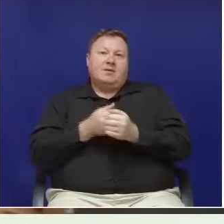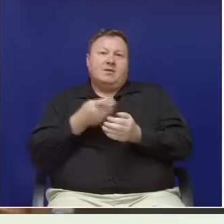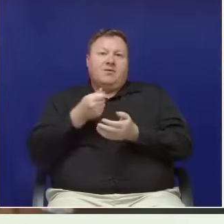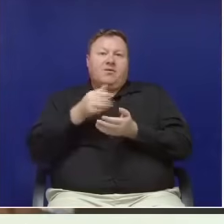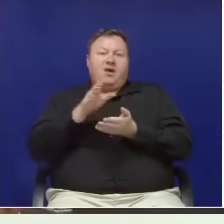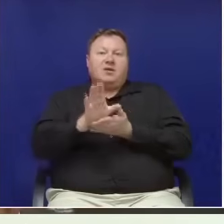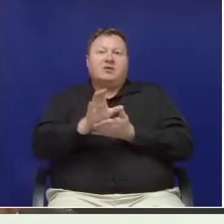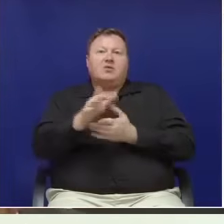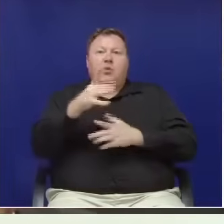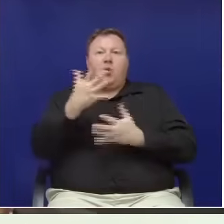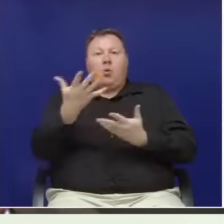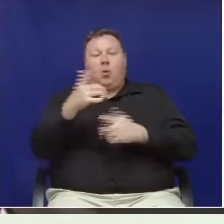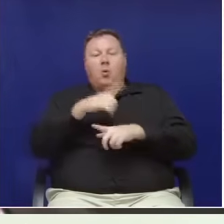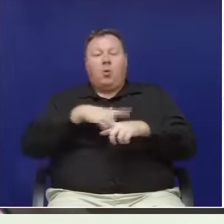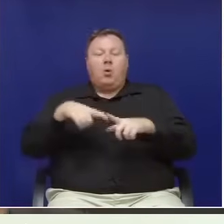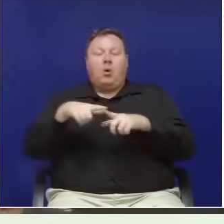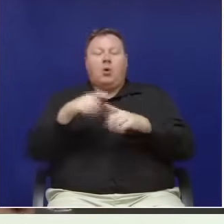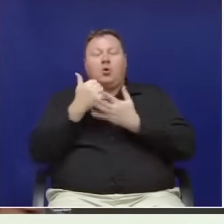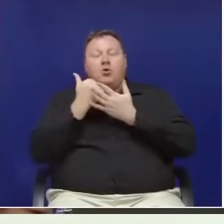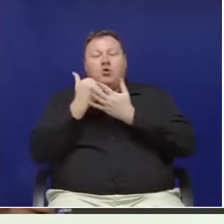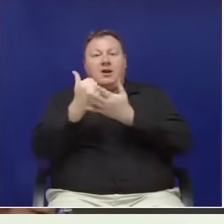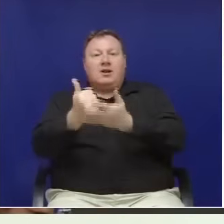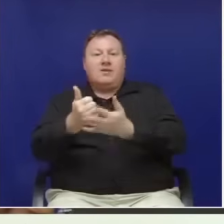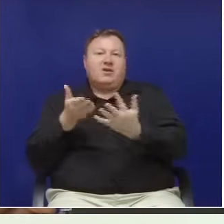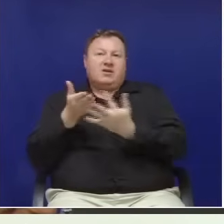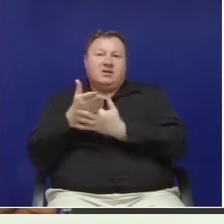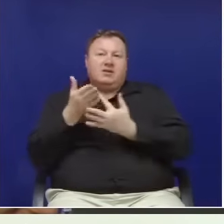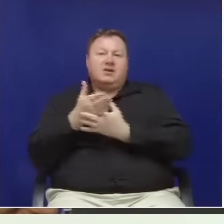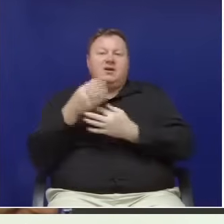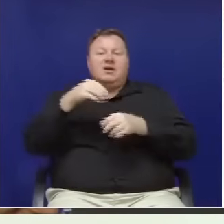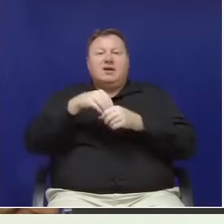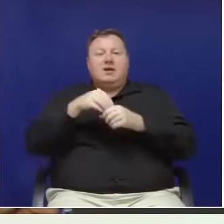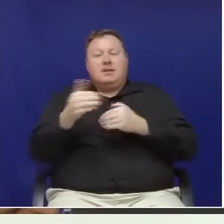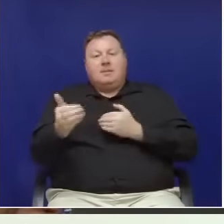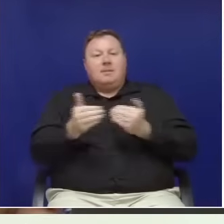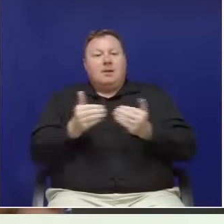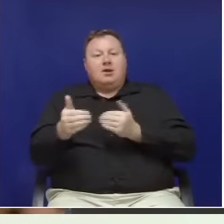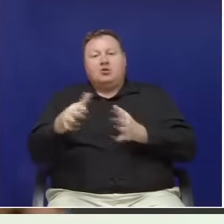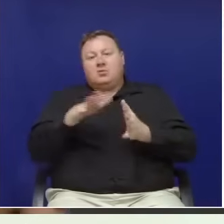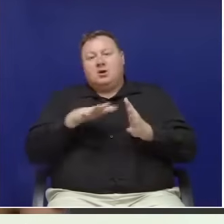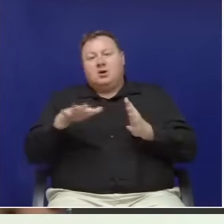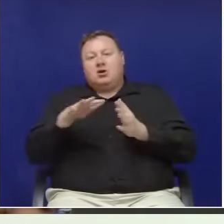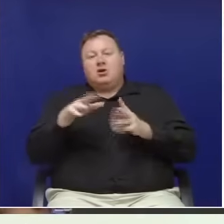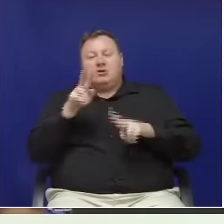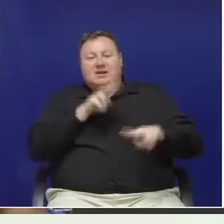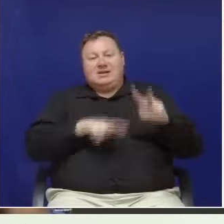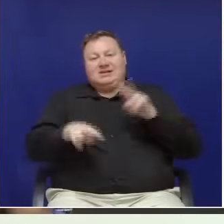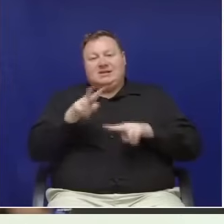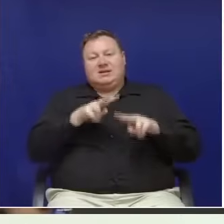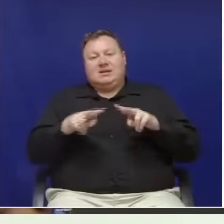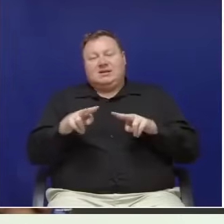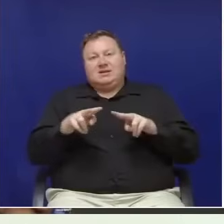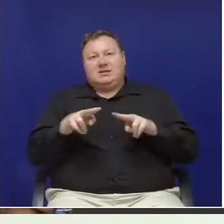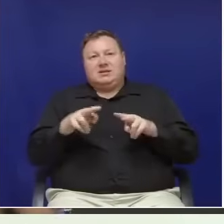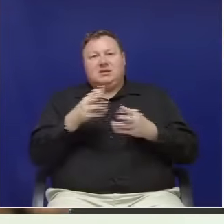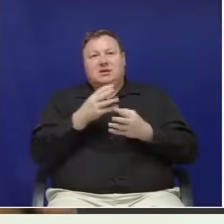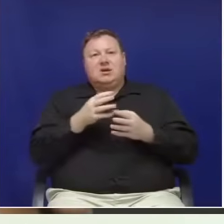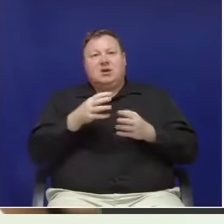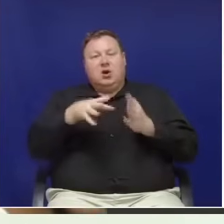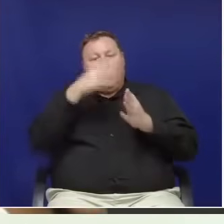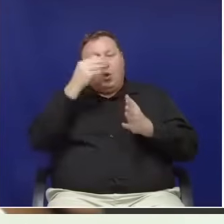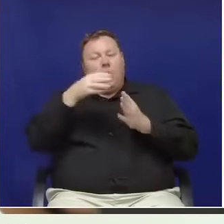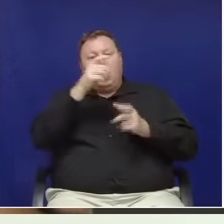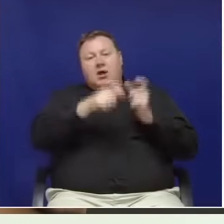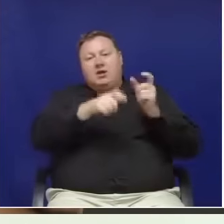localized relief intervention exists within the management area to assist learners when regional administration